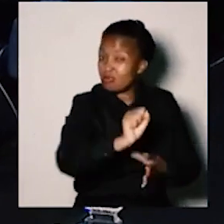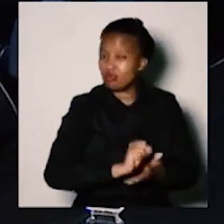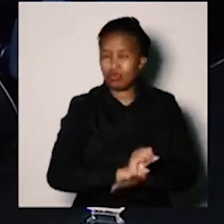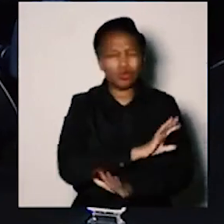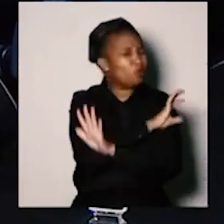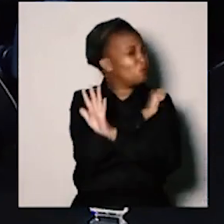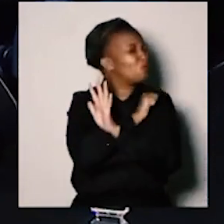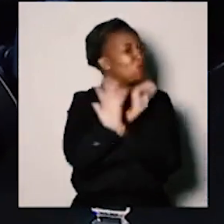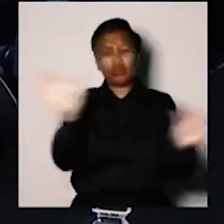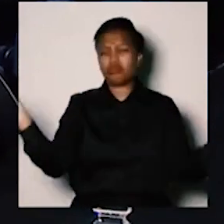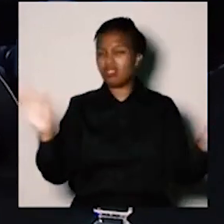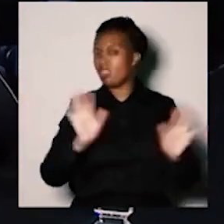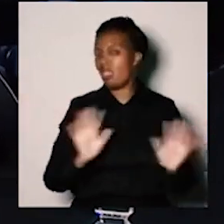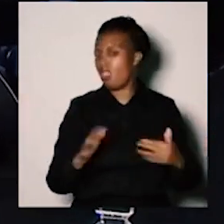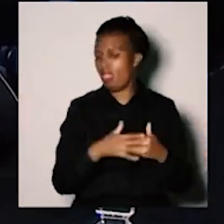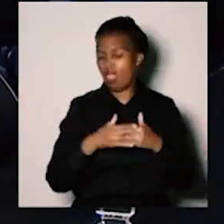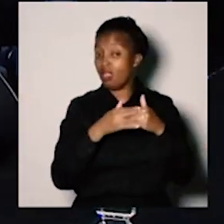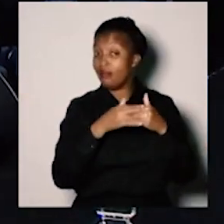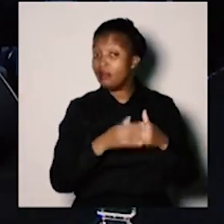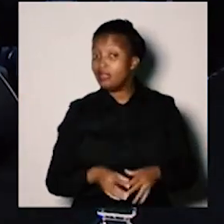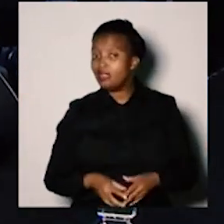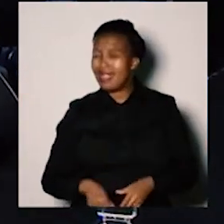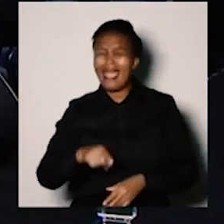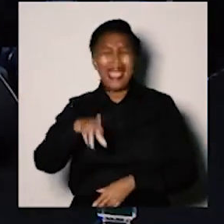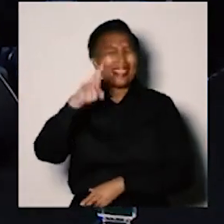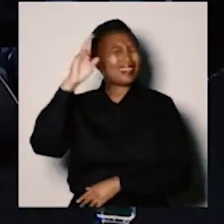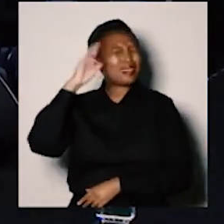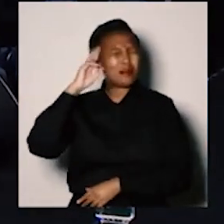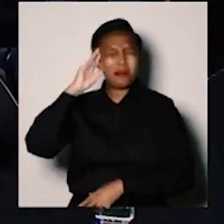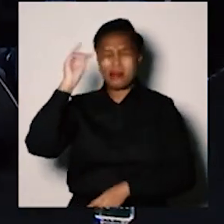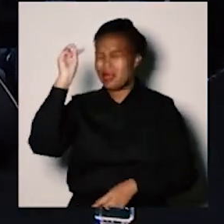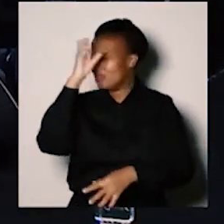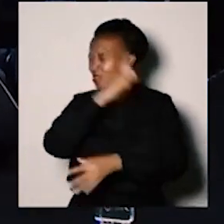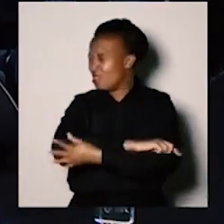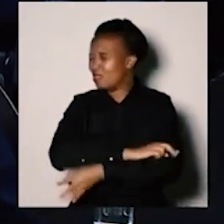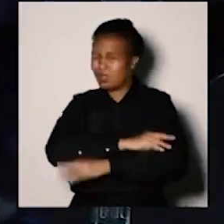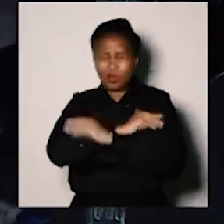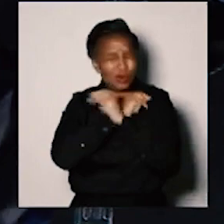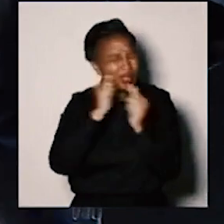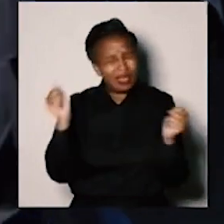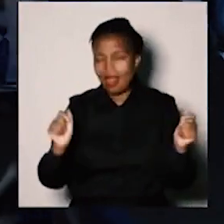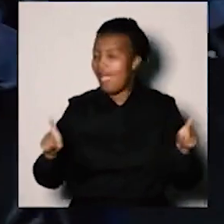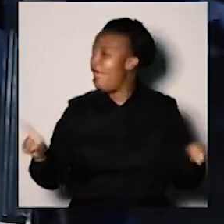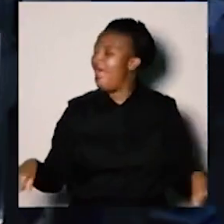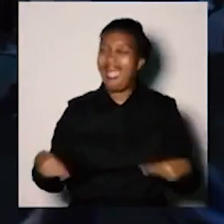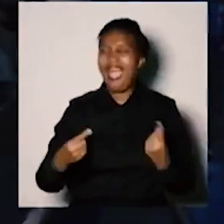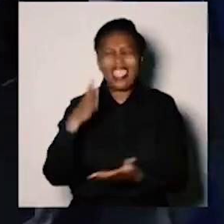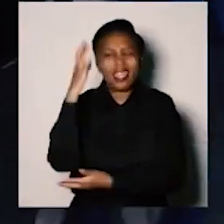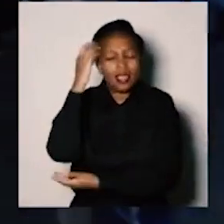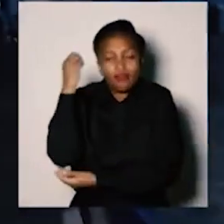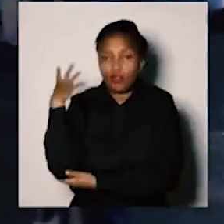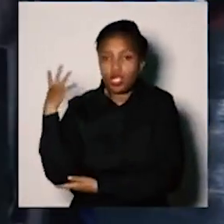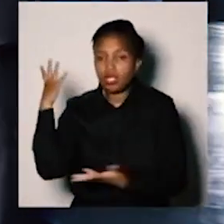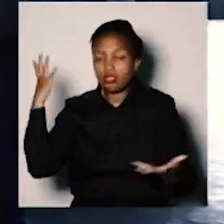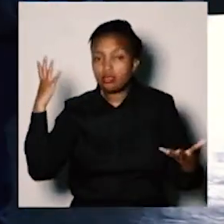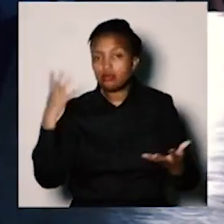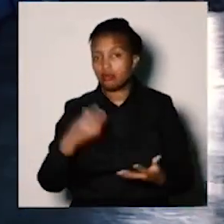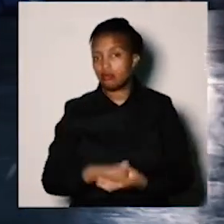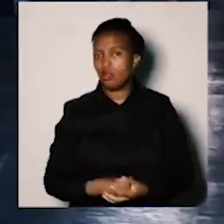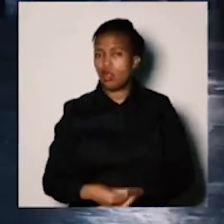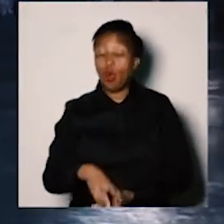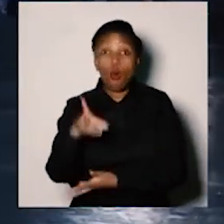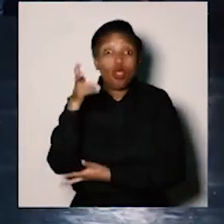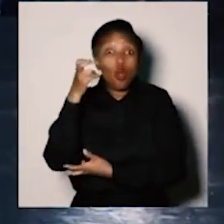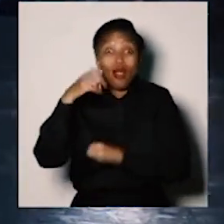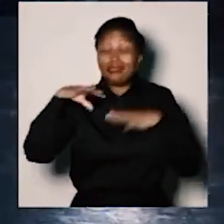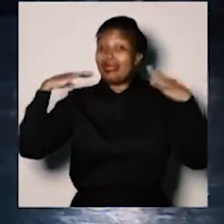that? To date, I still remember. I couldn't take my eyes off. There were several of us who were watching this. We watched in